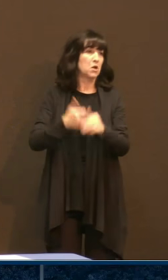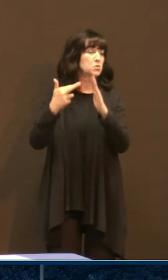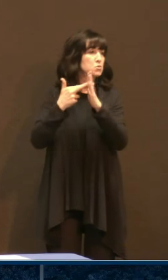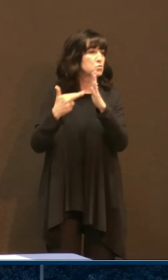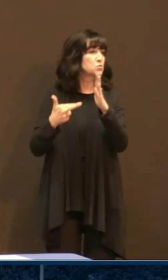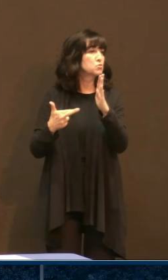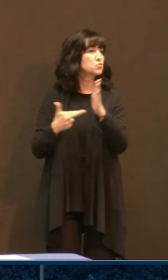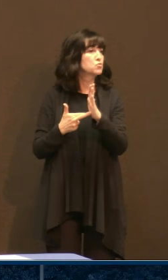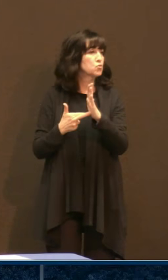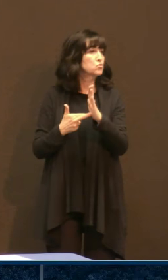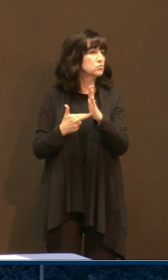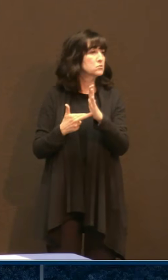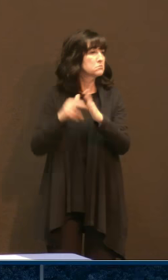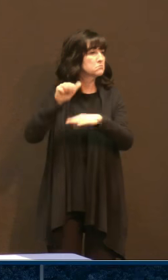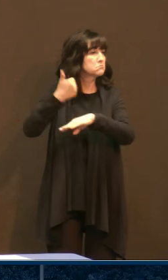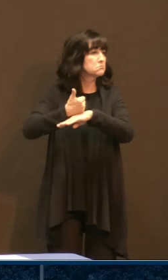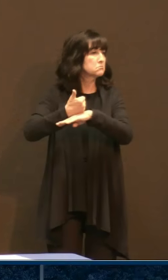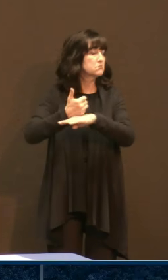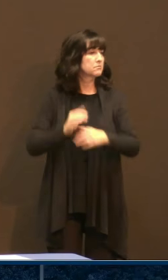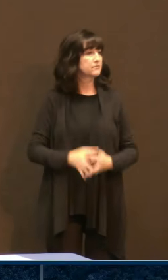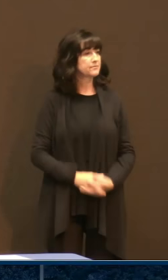have been put in place.